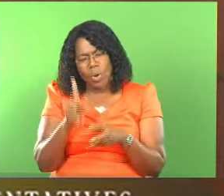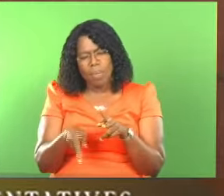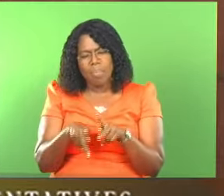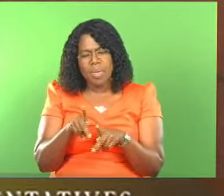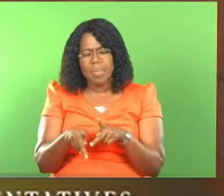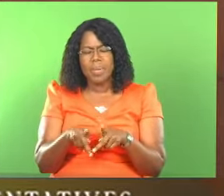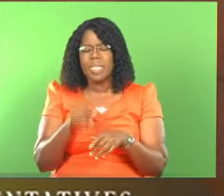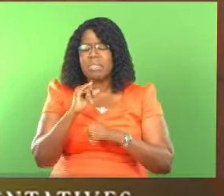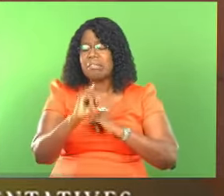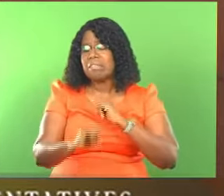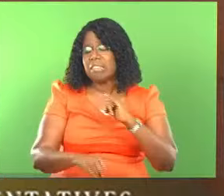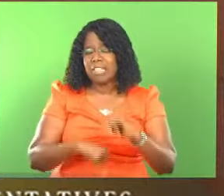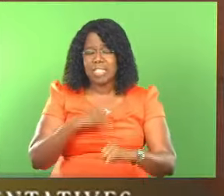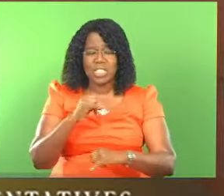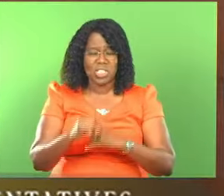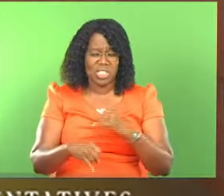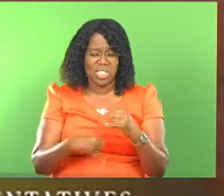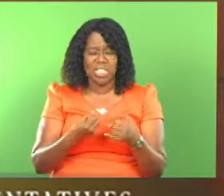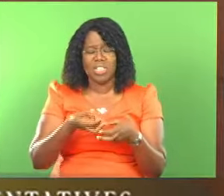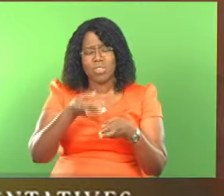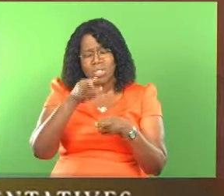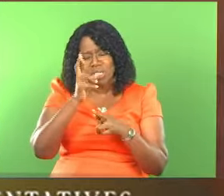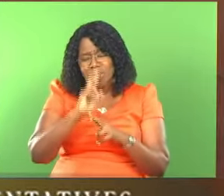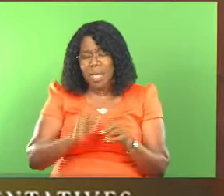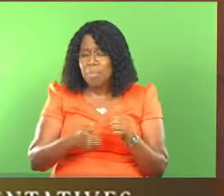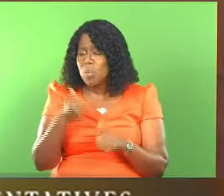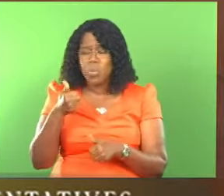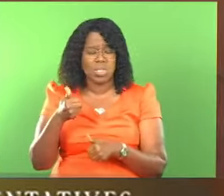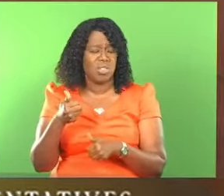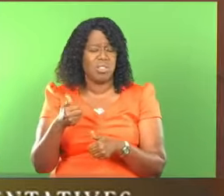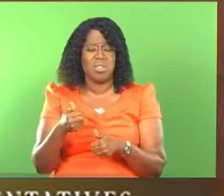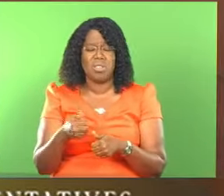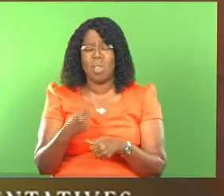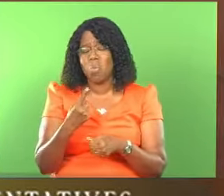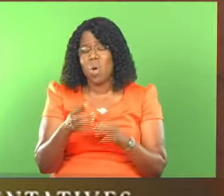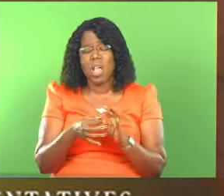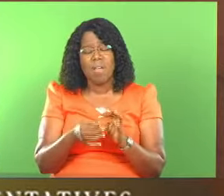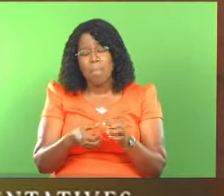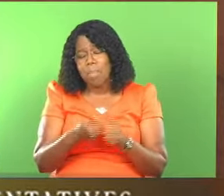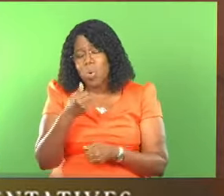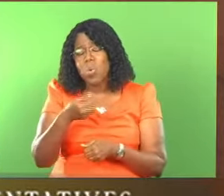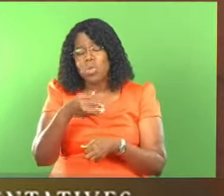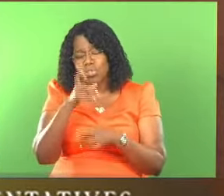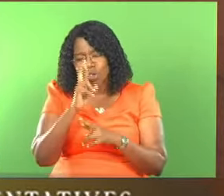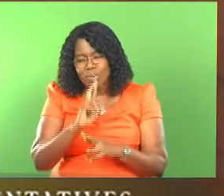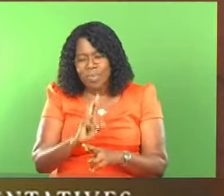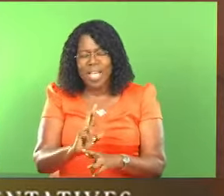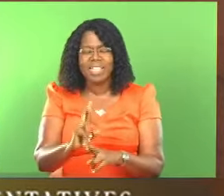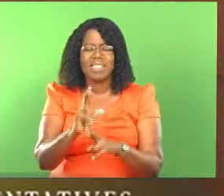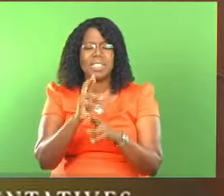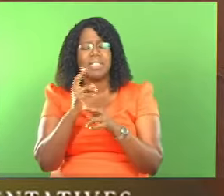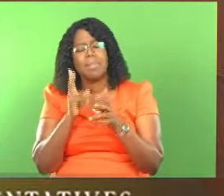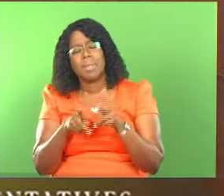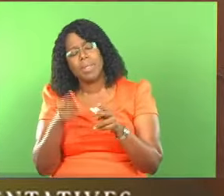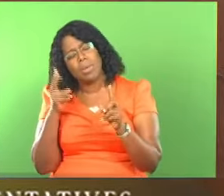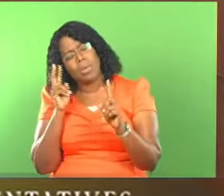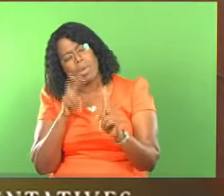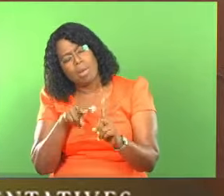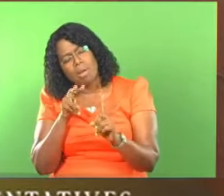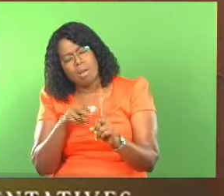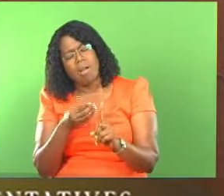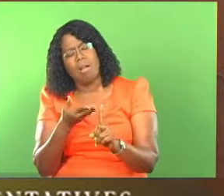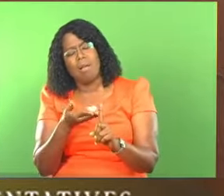as one of the world's most respected, most admired, visionary leaders who has